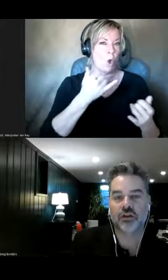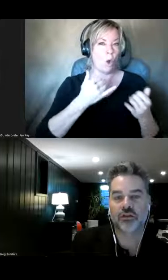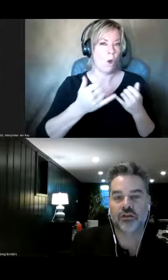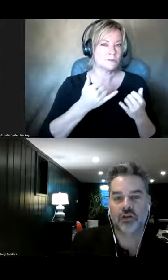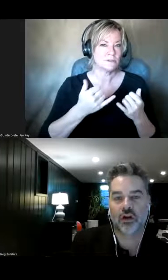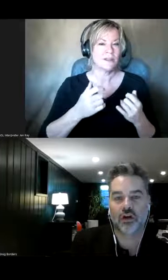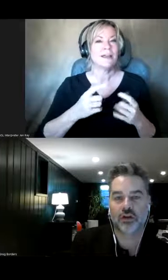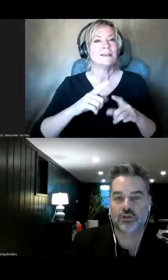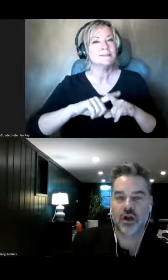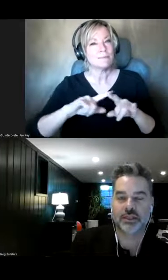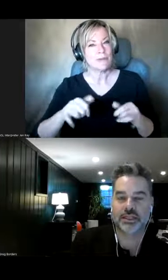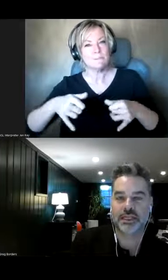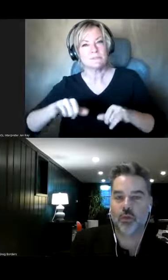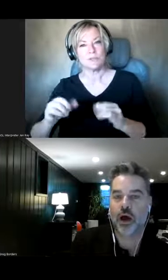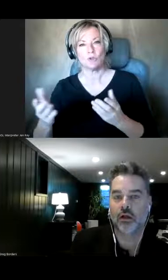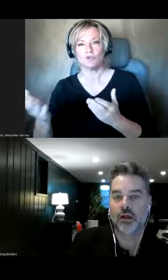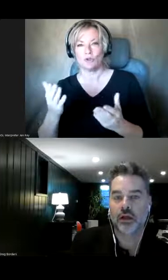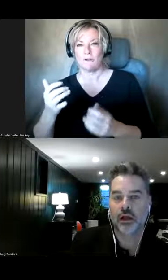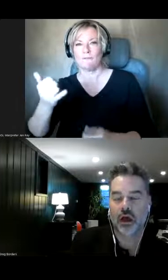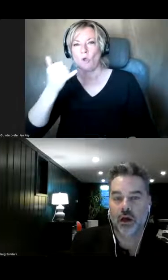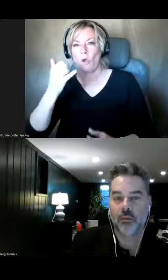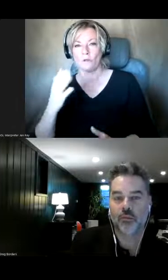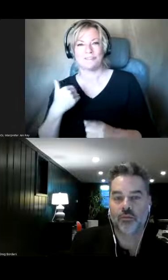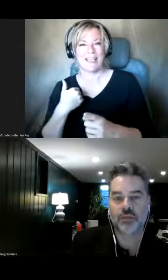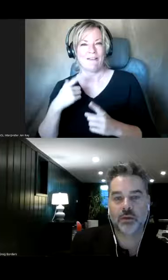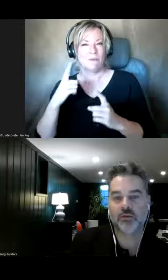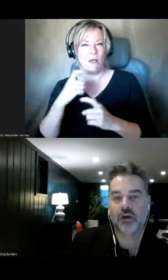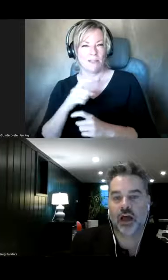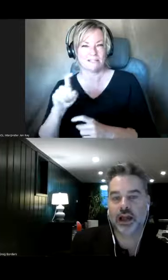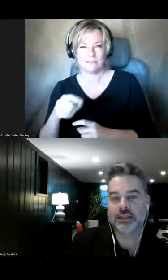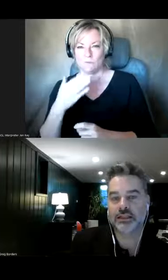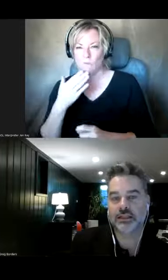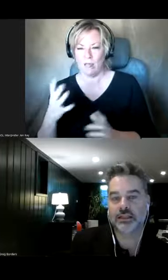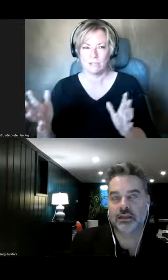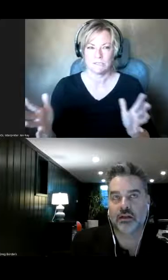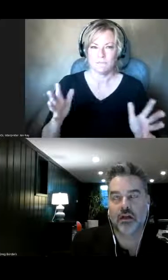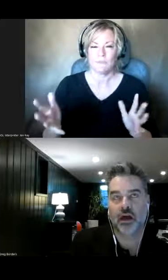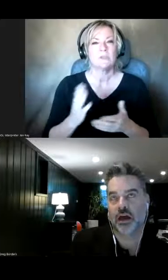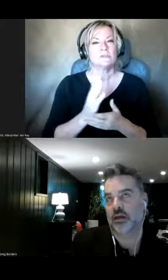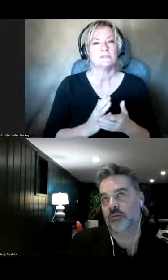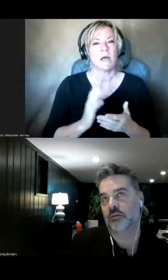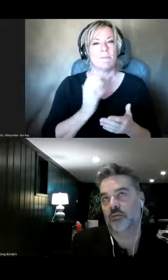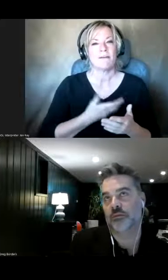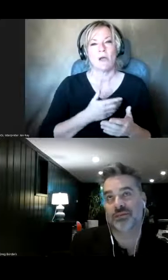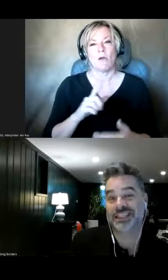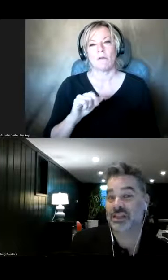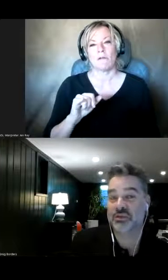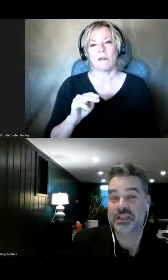still serve our callers with complex needs well. Some of our lines,